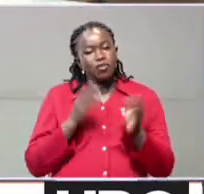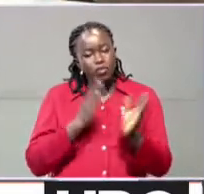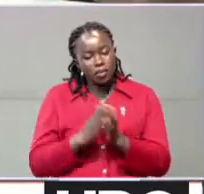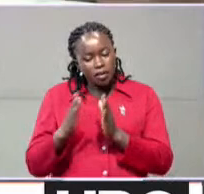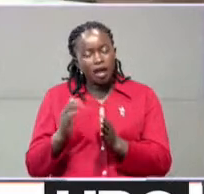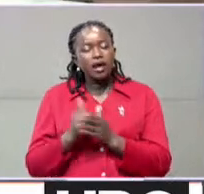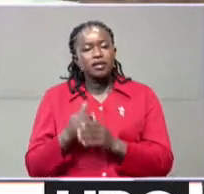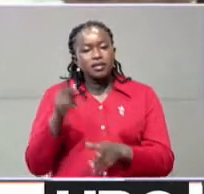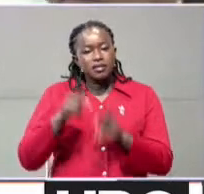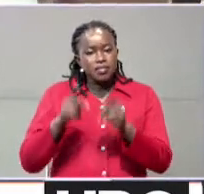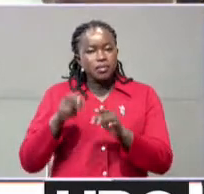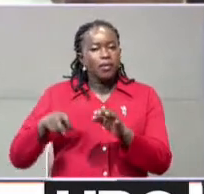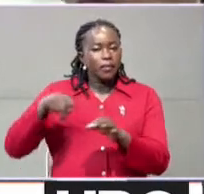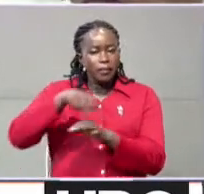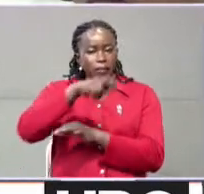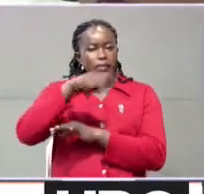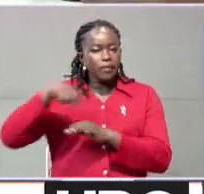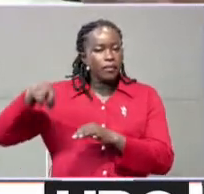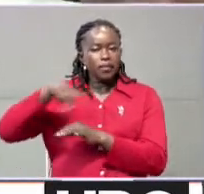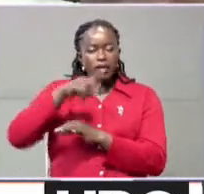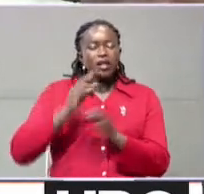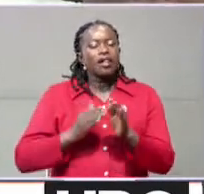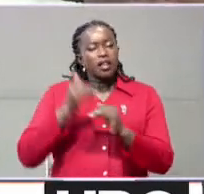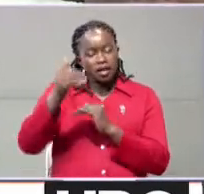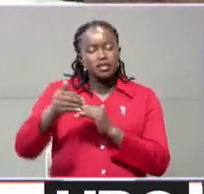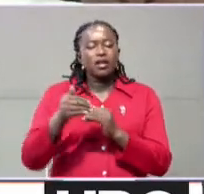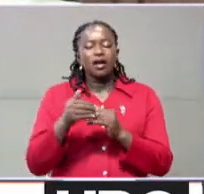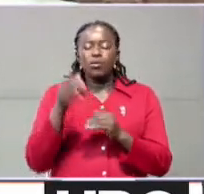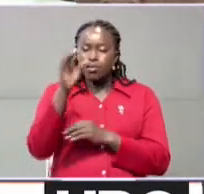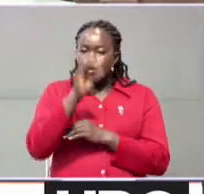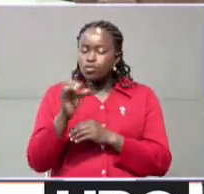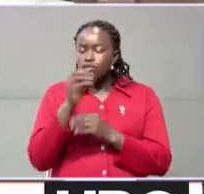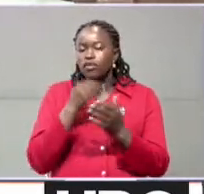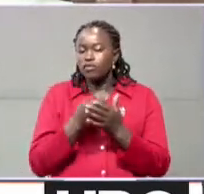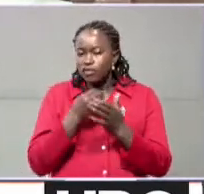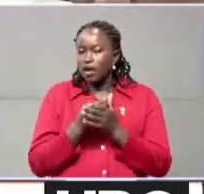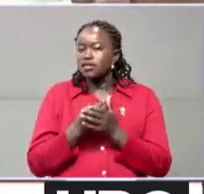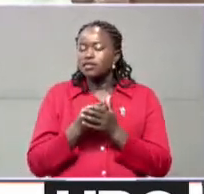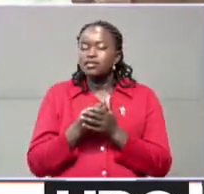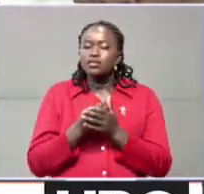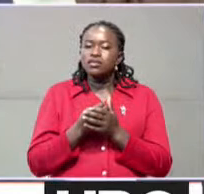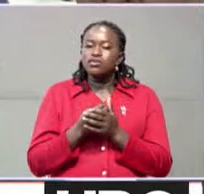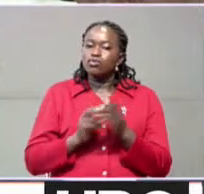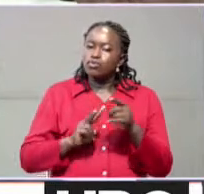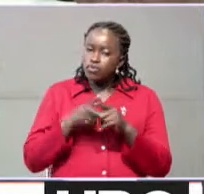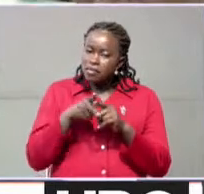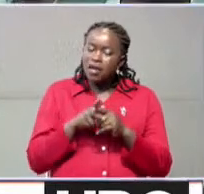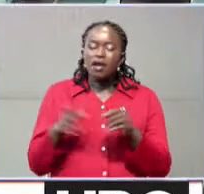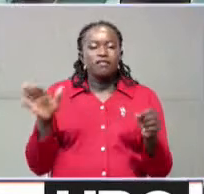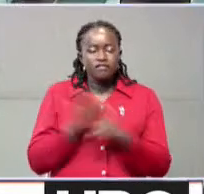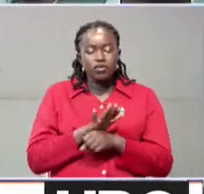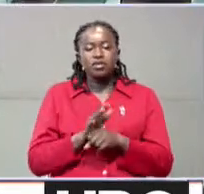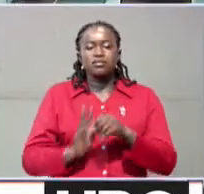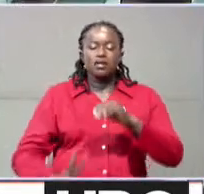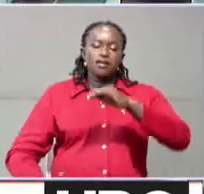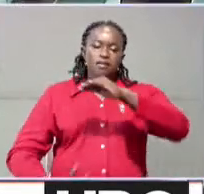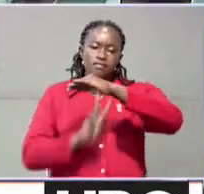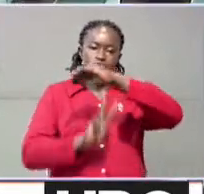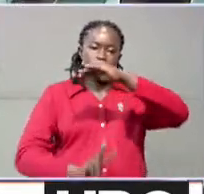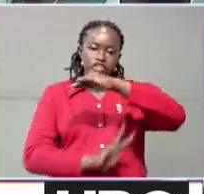later we look for funds to permanently work on that bridge thank you thank you bus